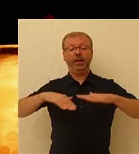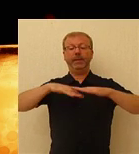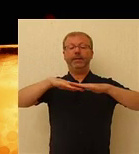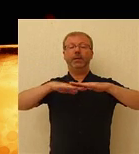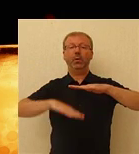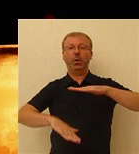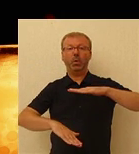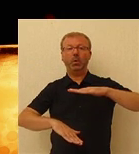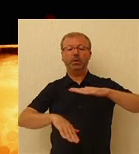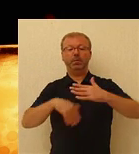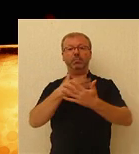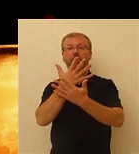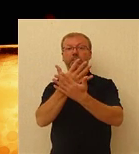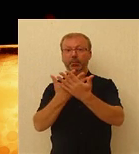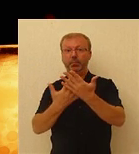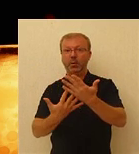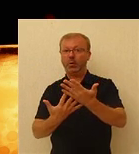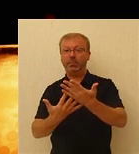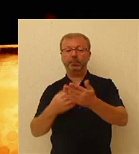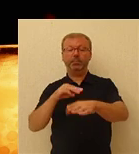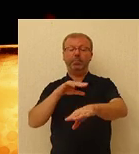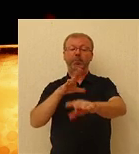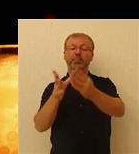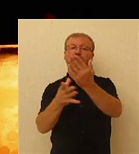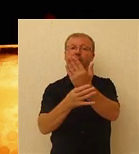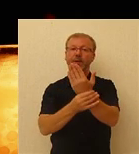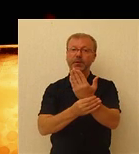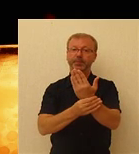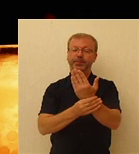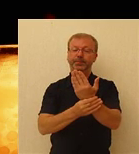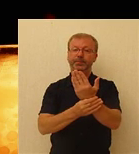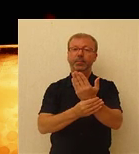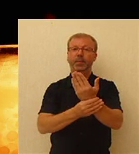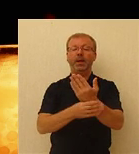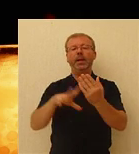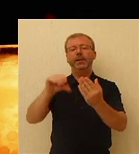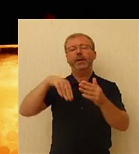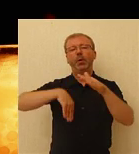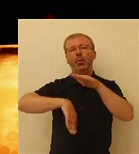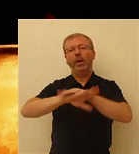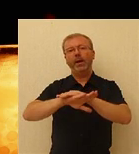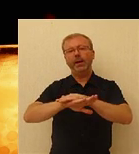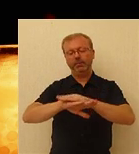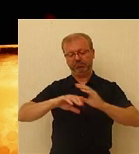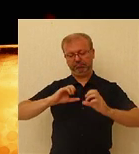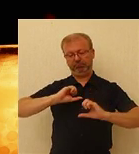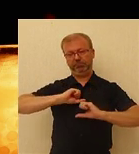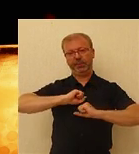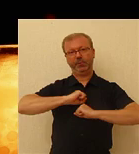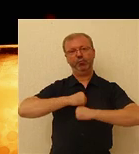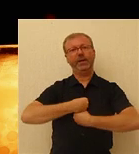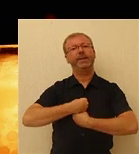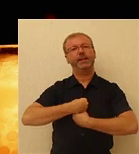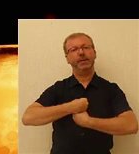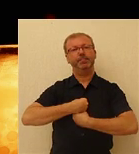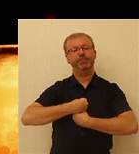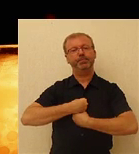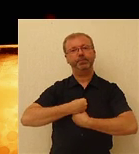lower blood pressure, relieve stress, improve sensory processing,